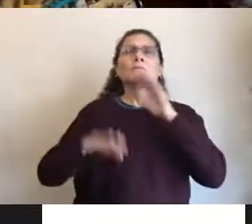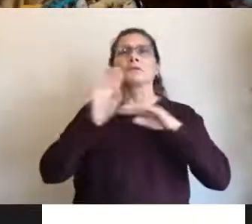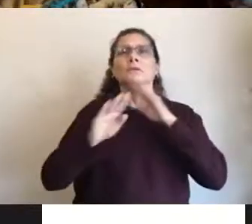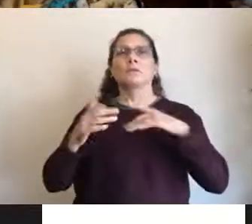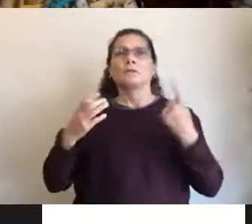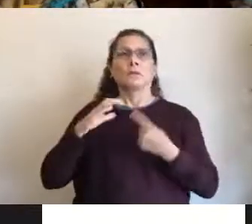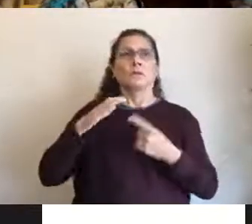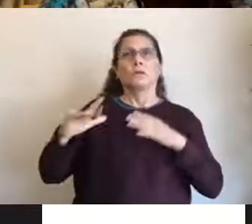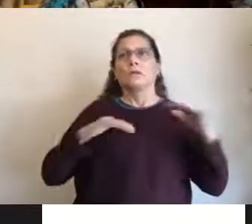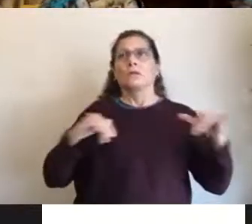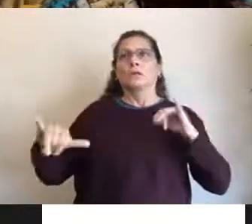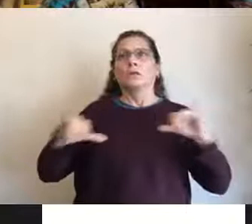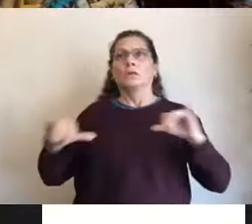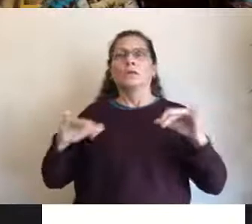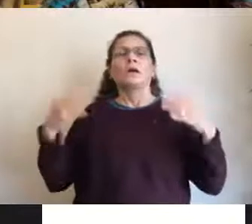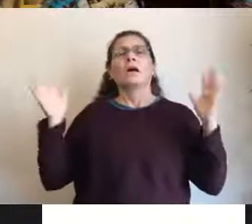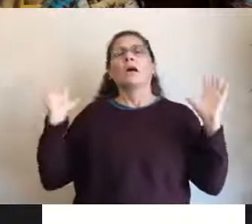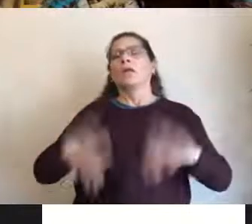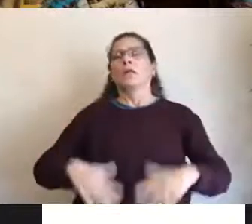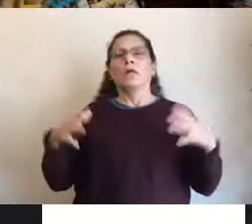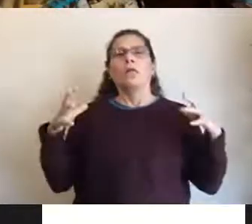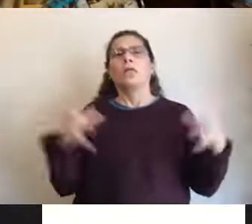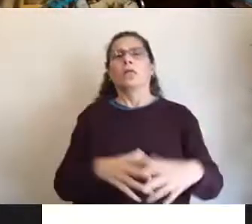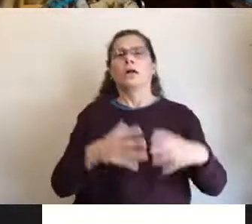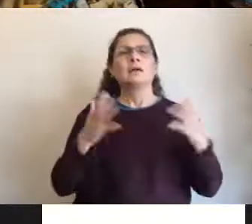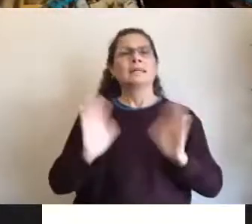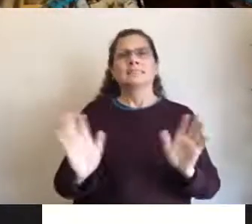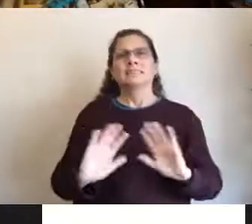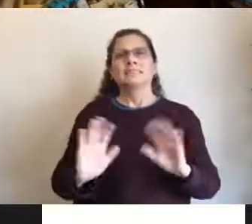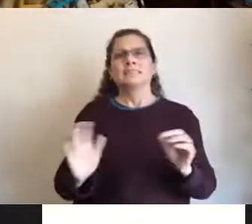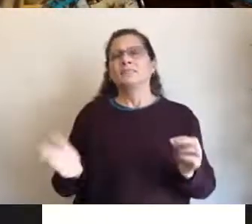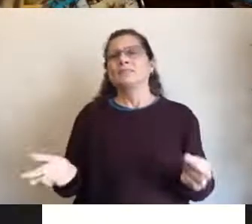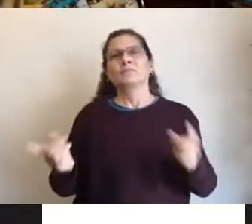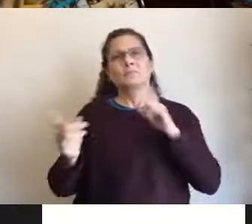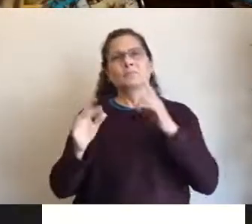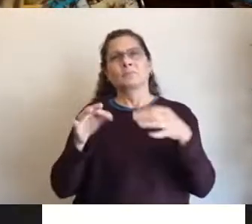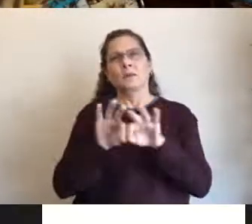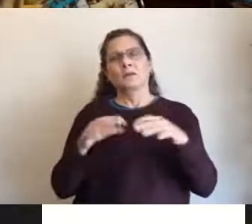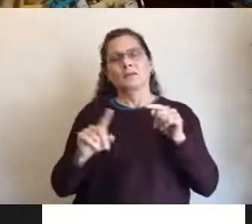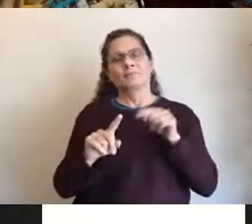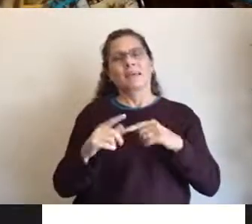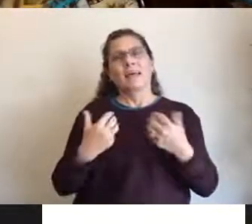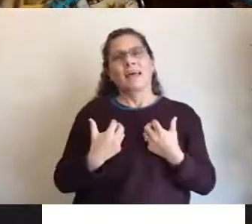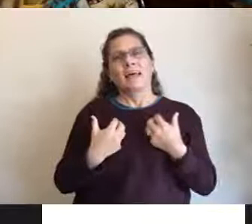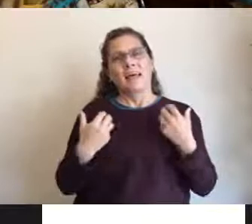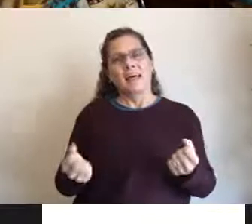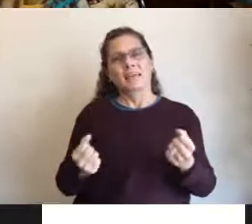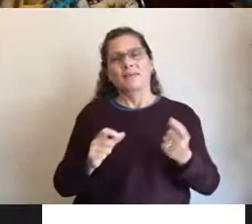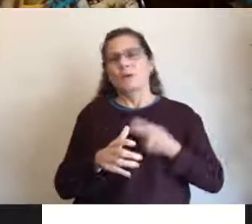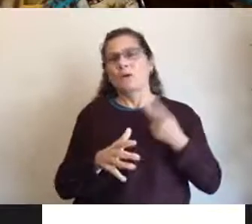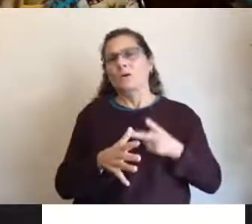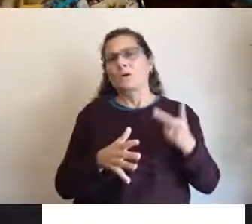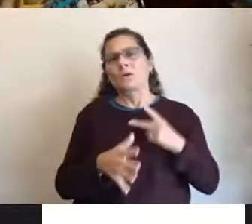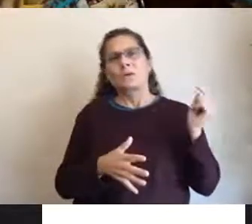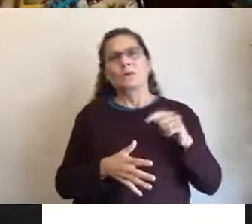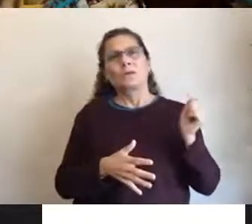to take the health concerns first and foremost. At the same time, we recognize that there are small businesses, there are people